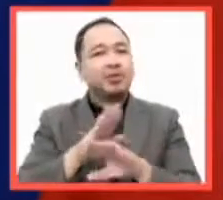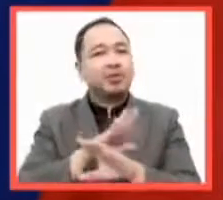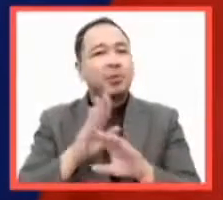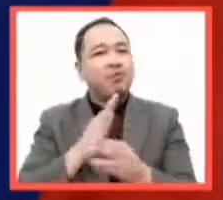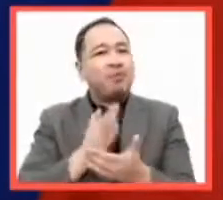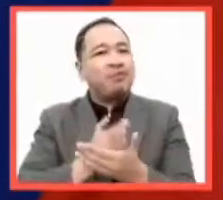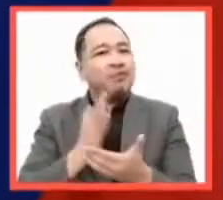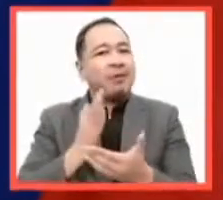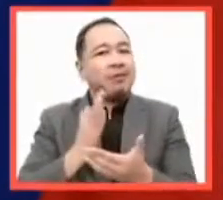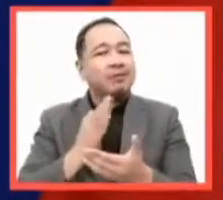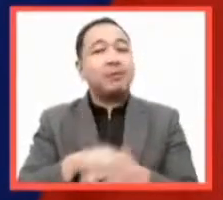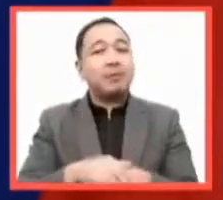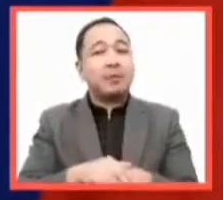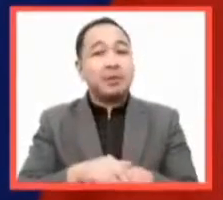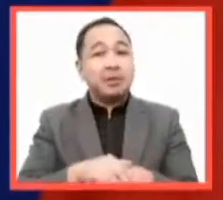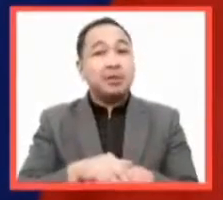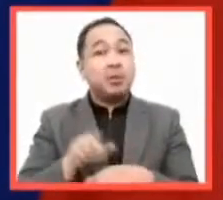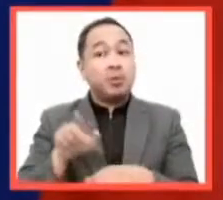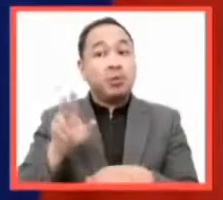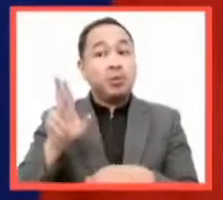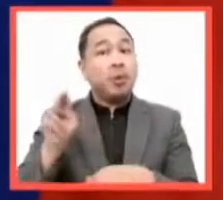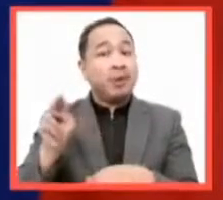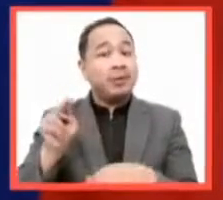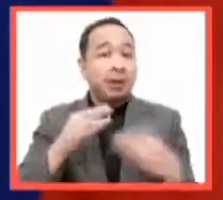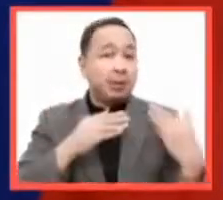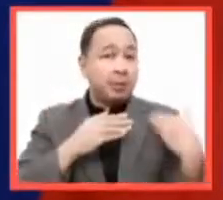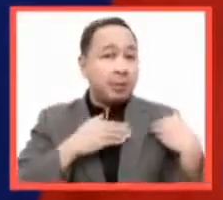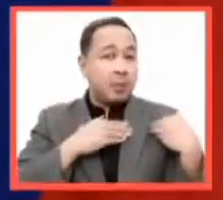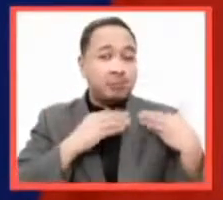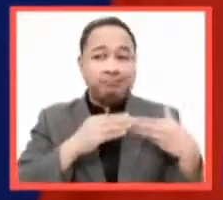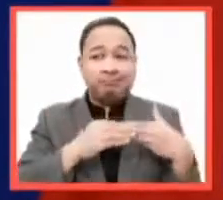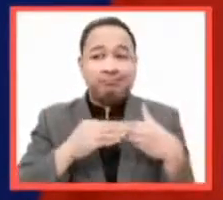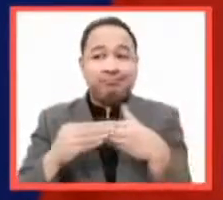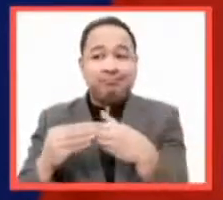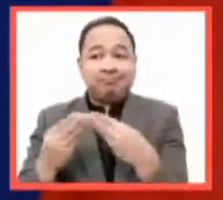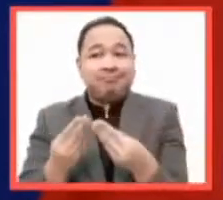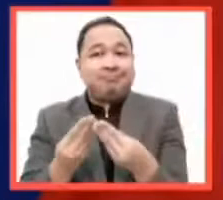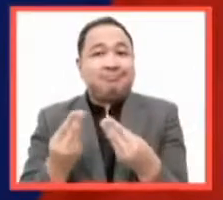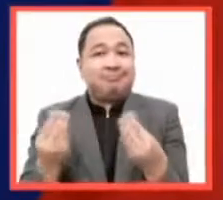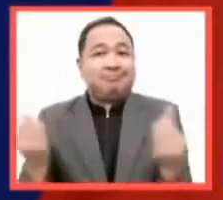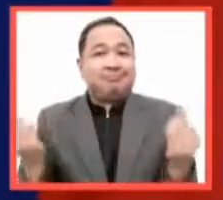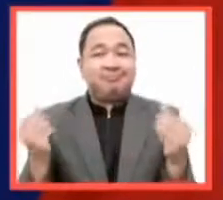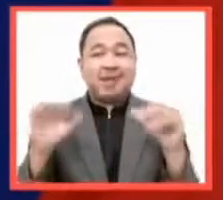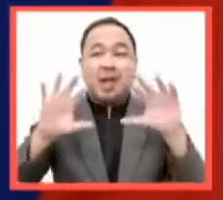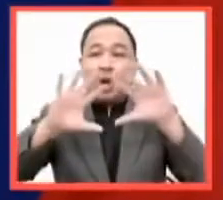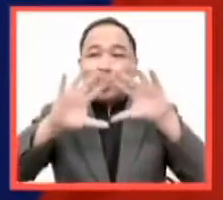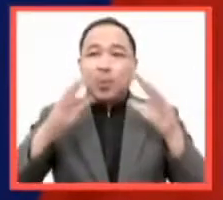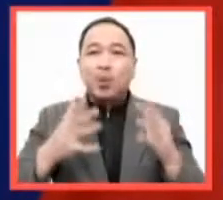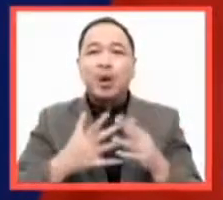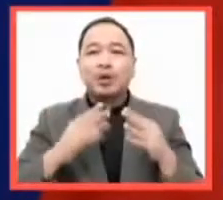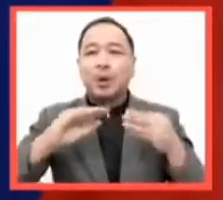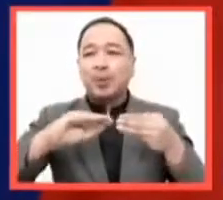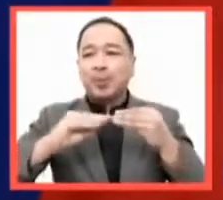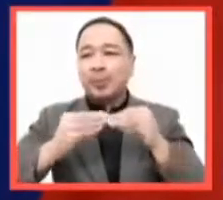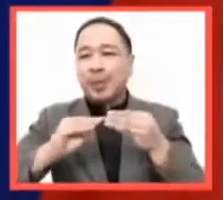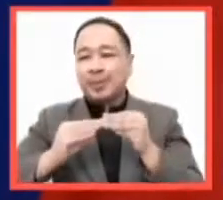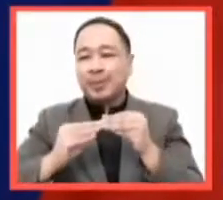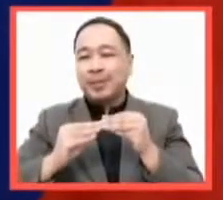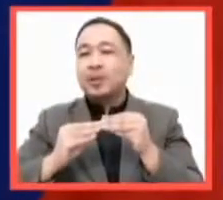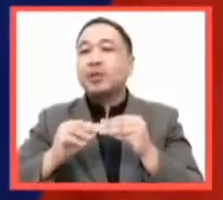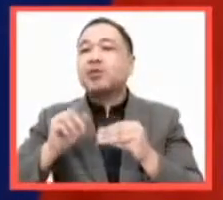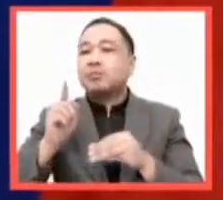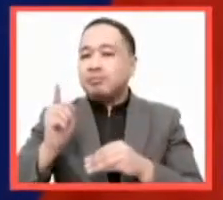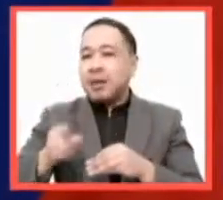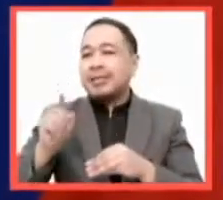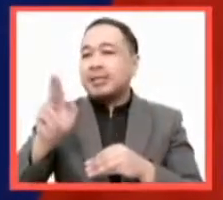not right. If the UN is to lead the world out of the many crises we face,